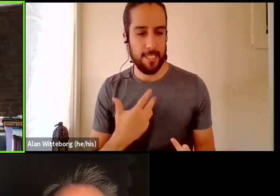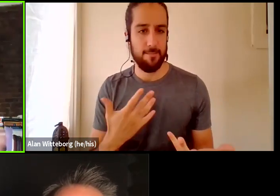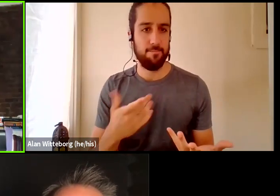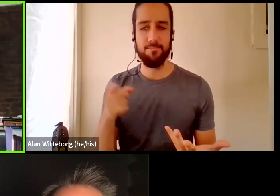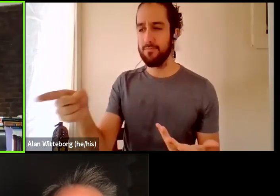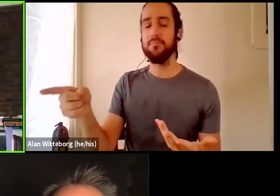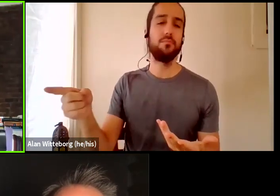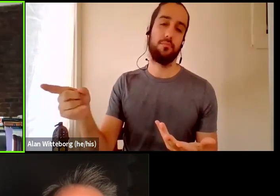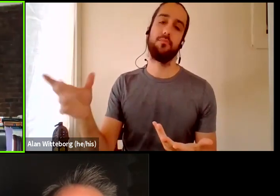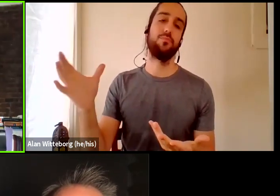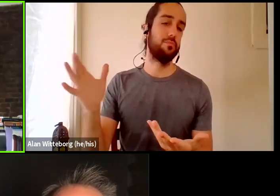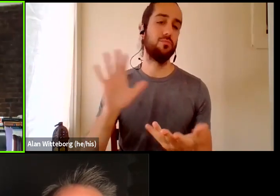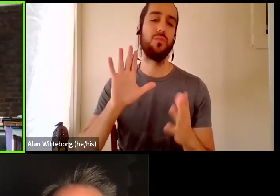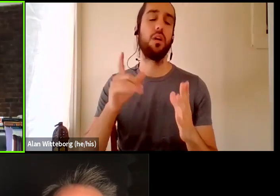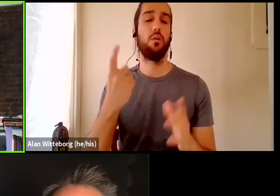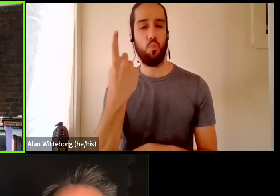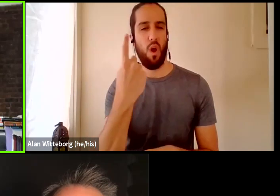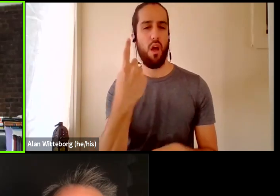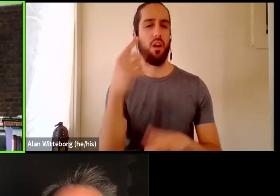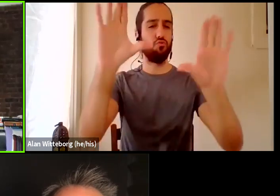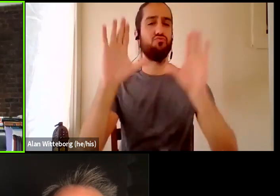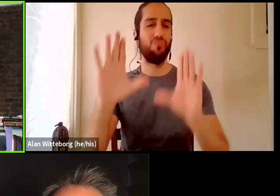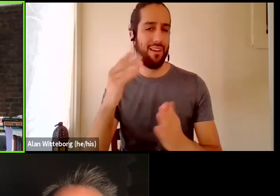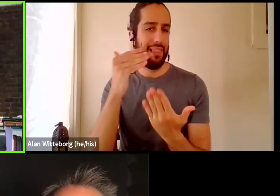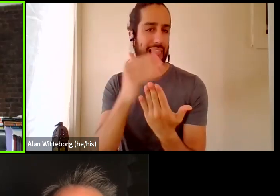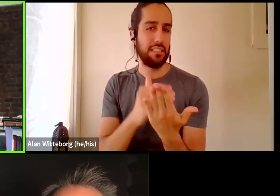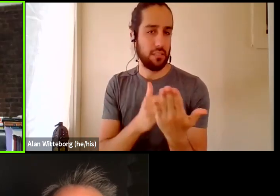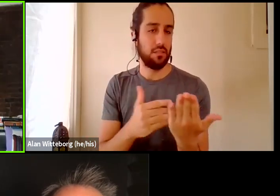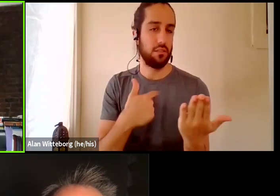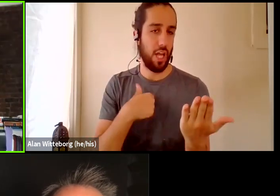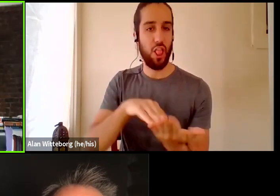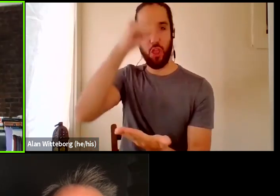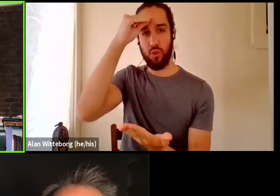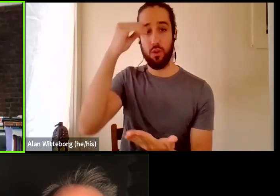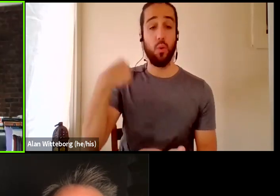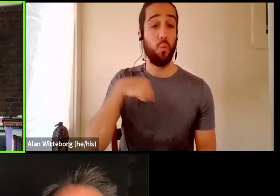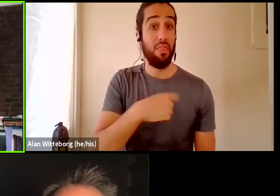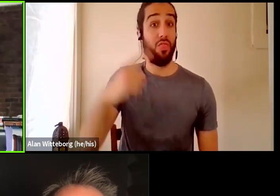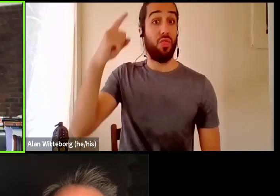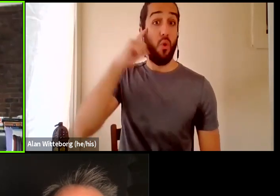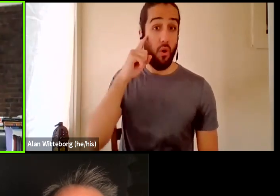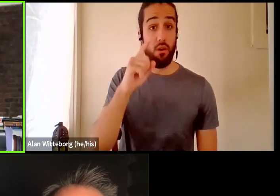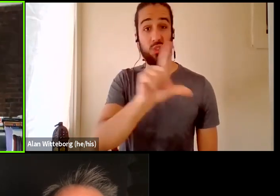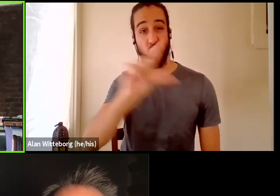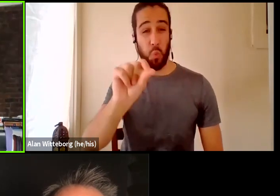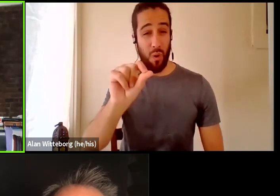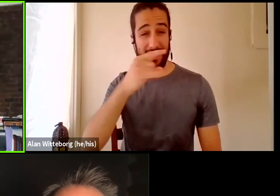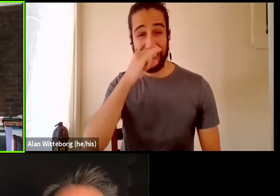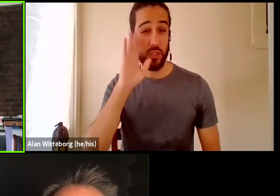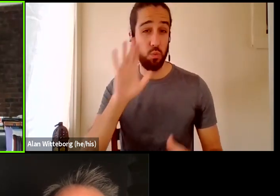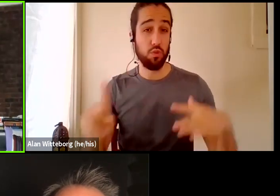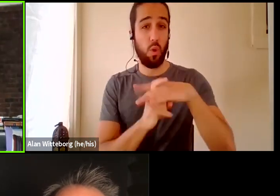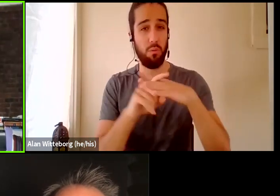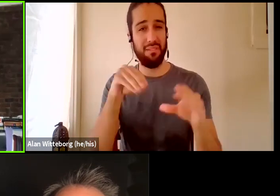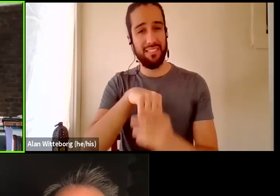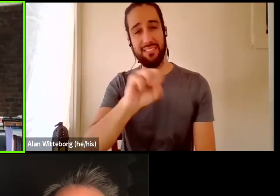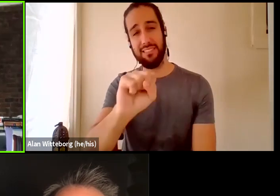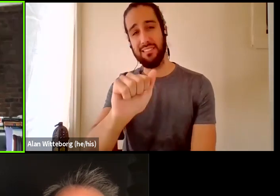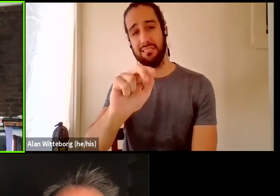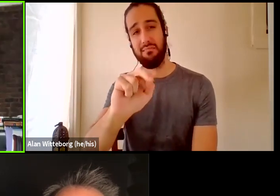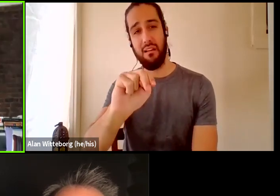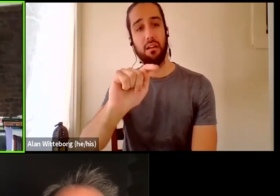he was a great lesson. And I will share this story just because we thought 20 kids were going to show up. It was at a community center in Santa Ana. And we were just